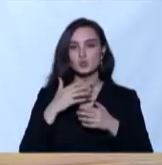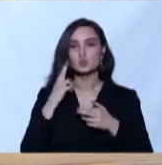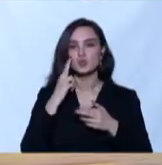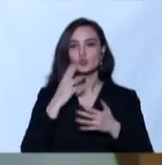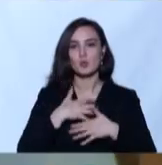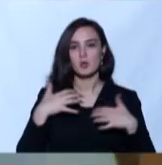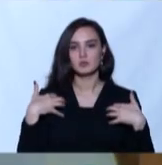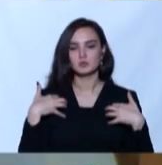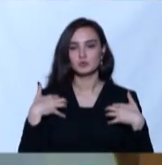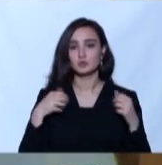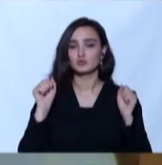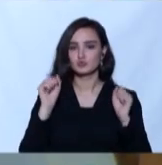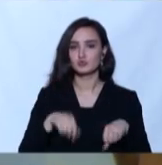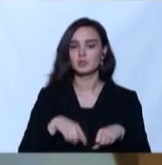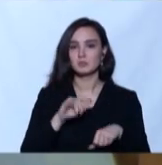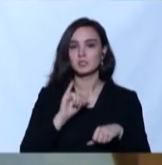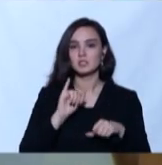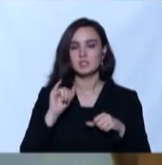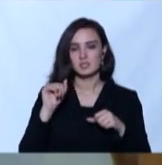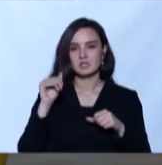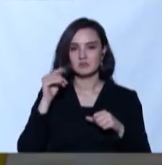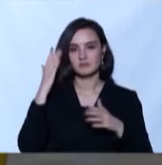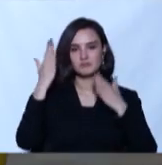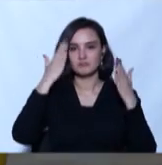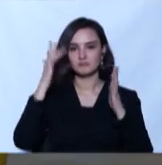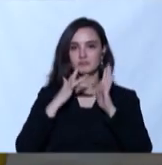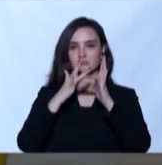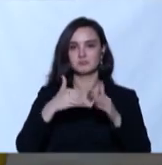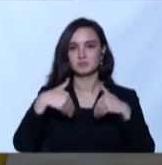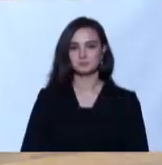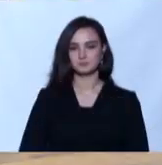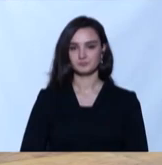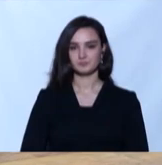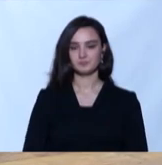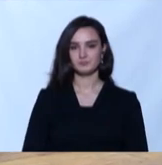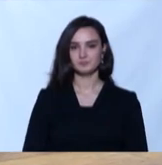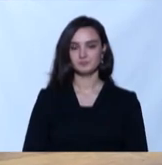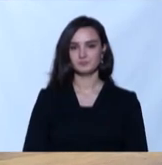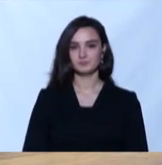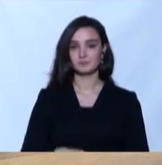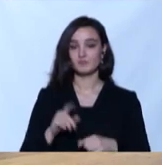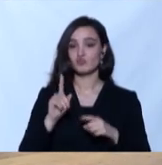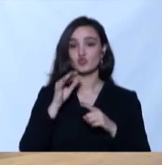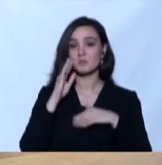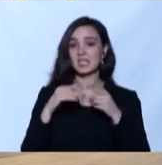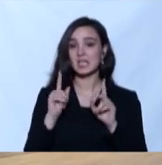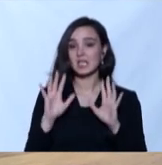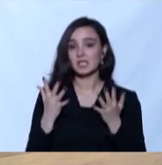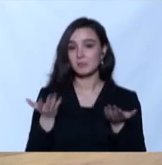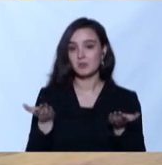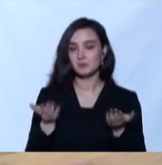think they're going on some kind of adventure. It looks like an adventure story, yeah. Let's see what happens next.